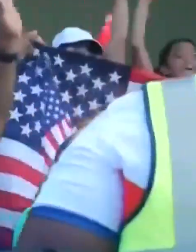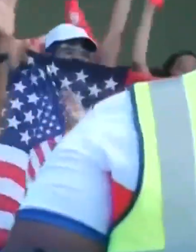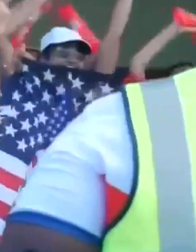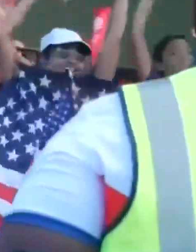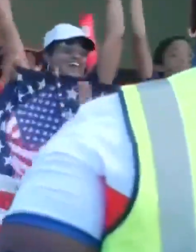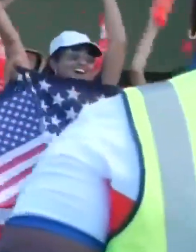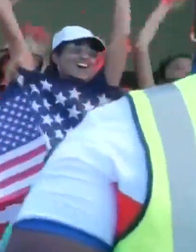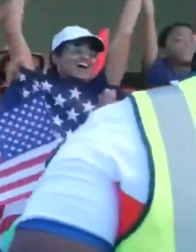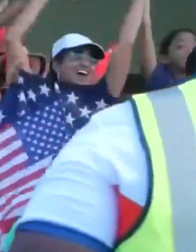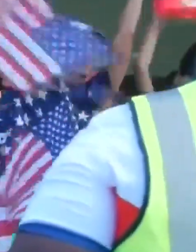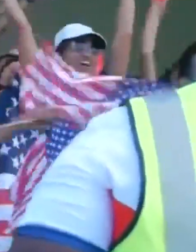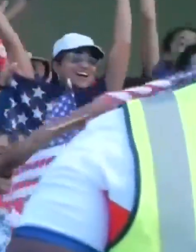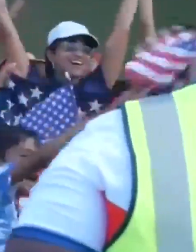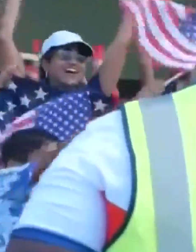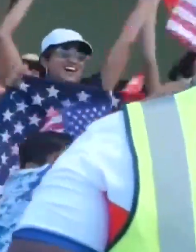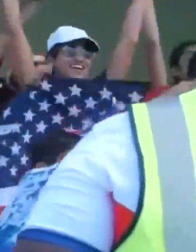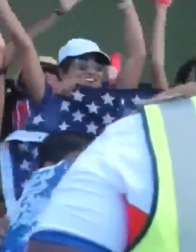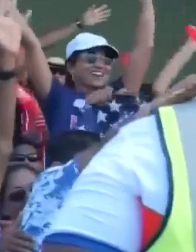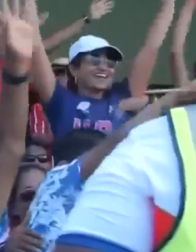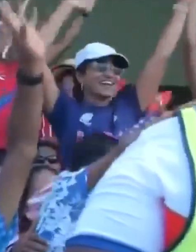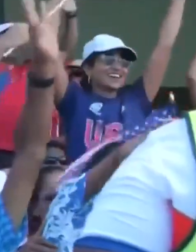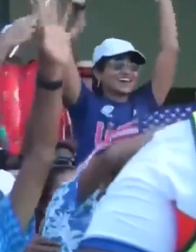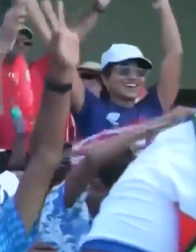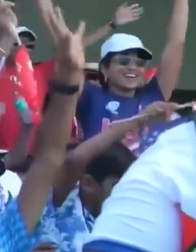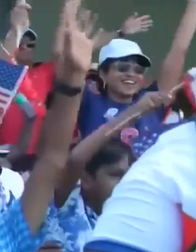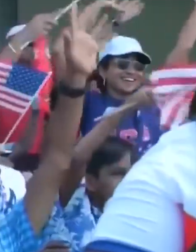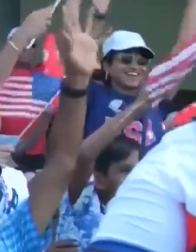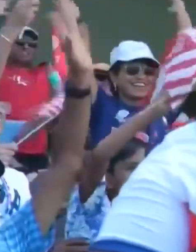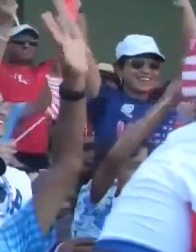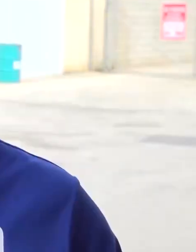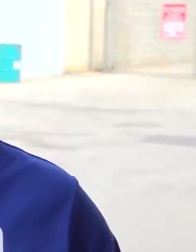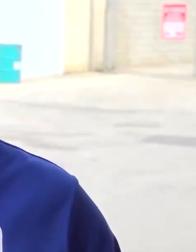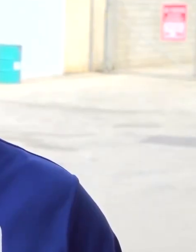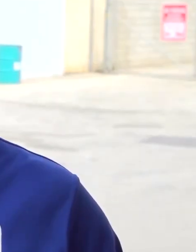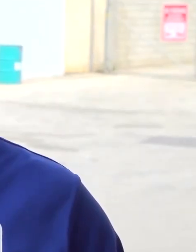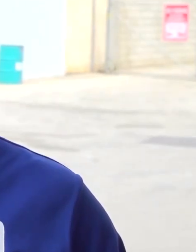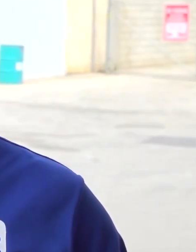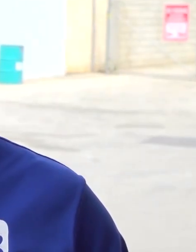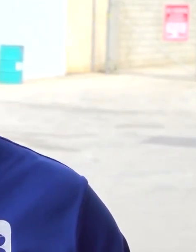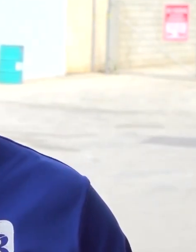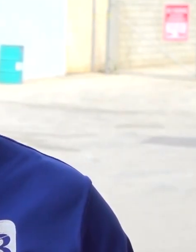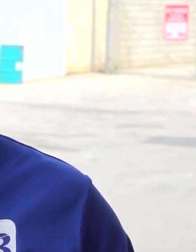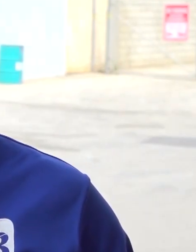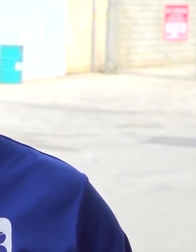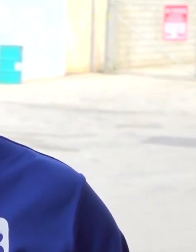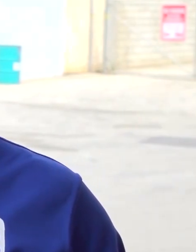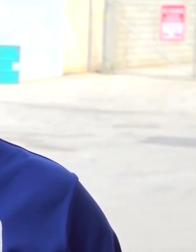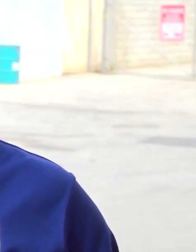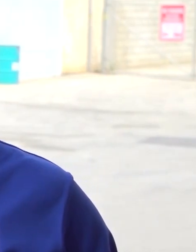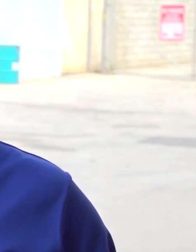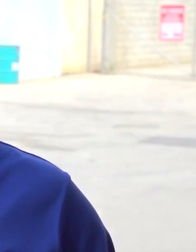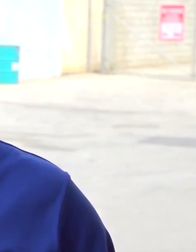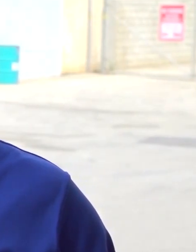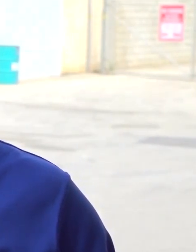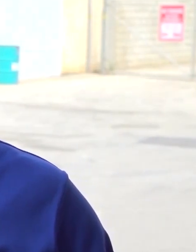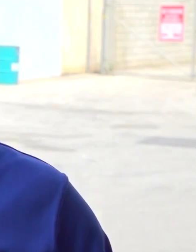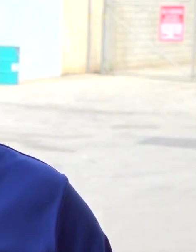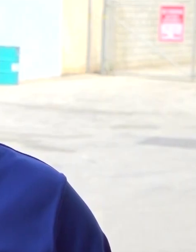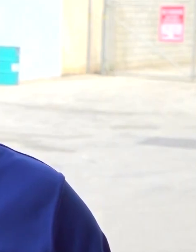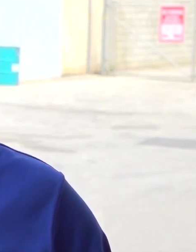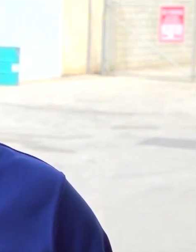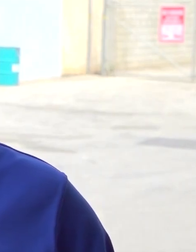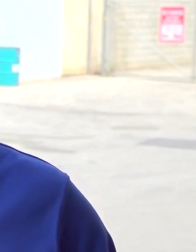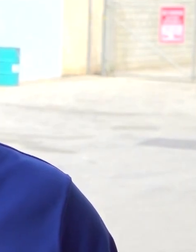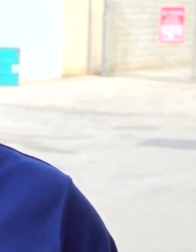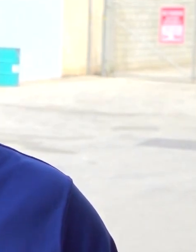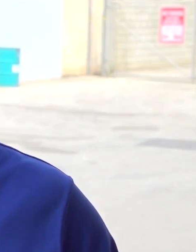crowds have been good. Everything has worked. Security has worked well. There's some issues that we had with things like park